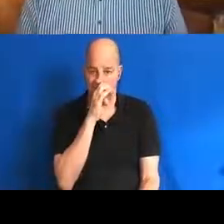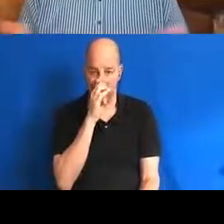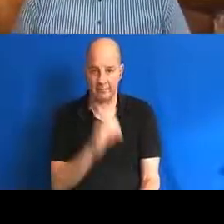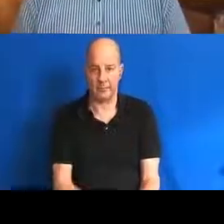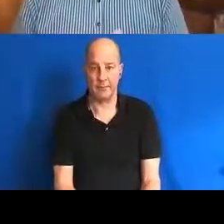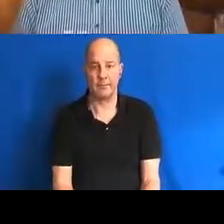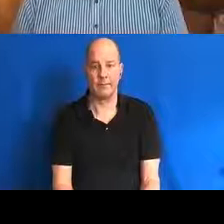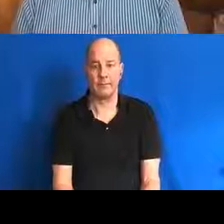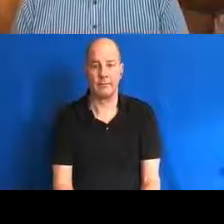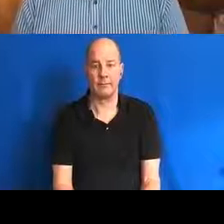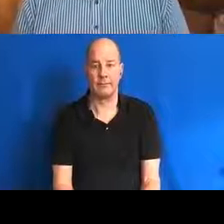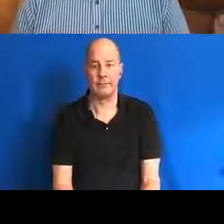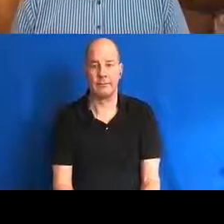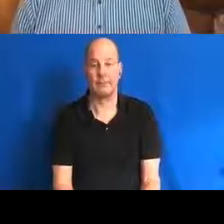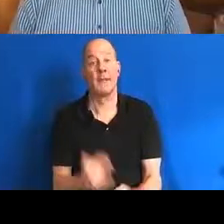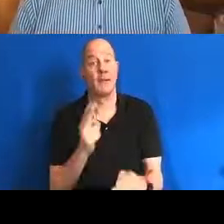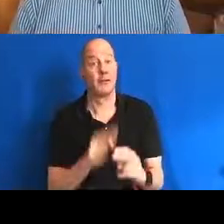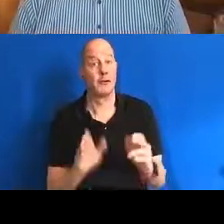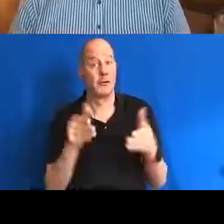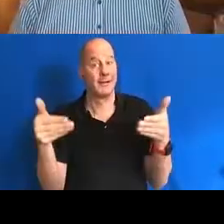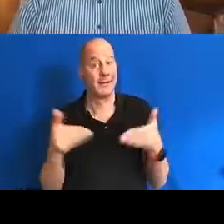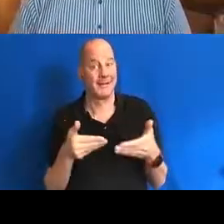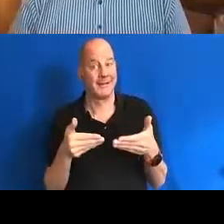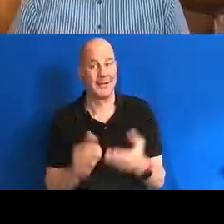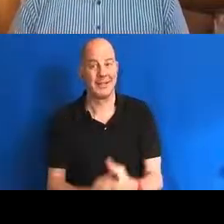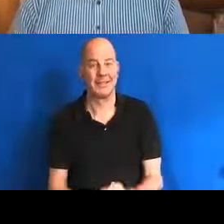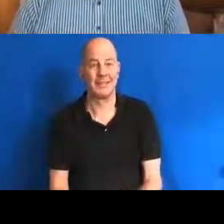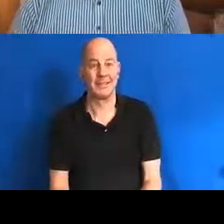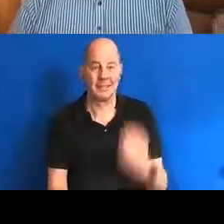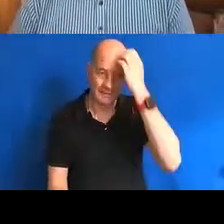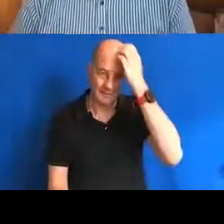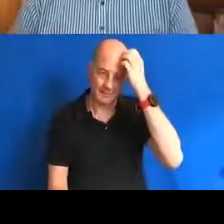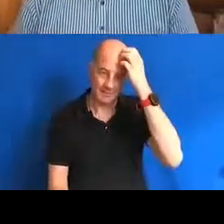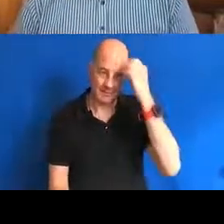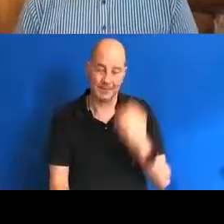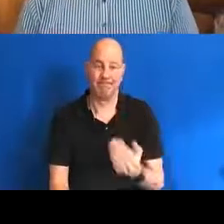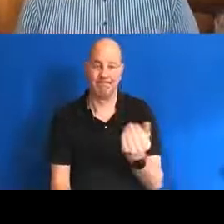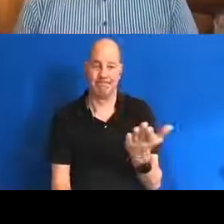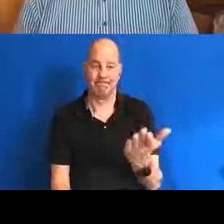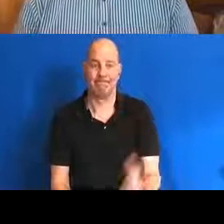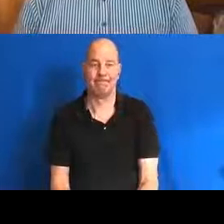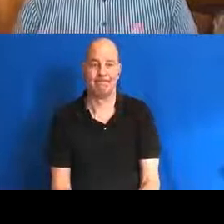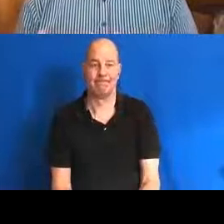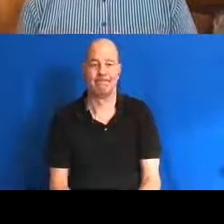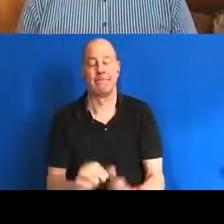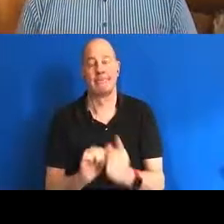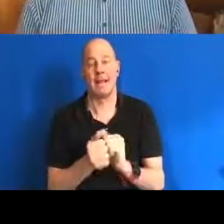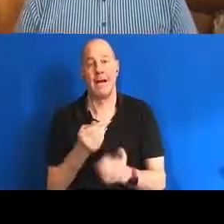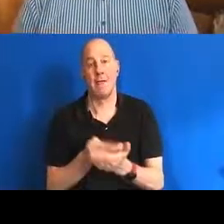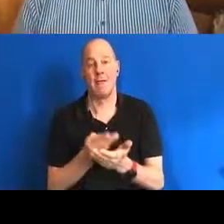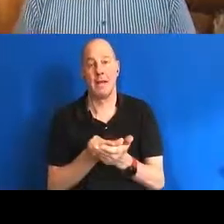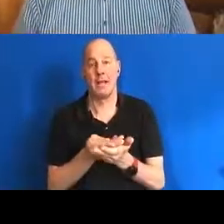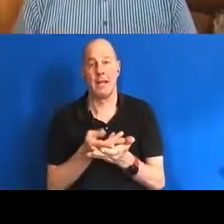a short introduction into how money flows through cooperative business. I'll be going over